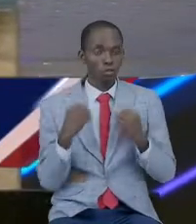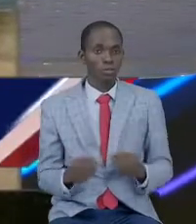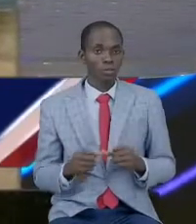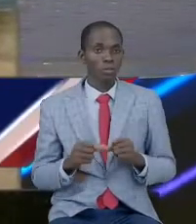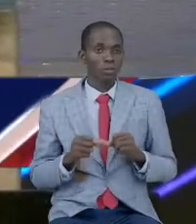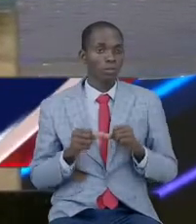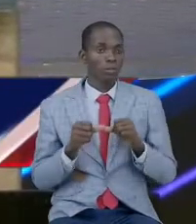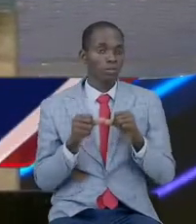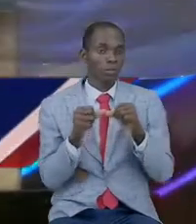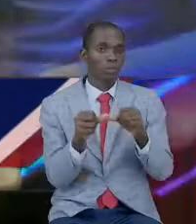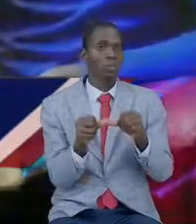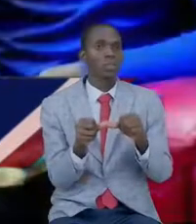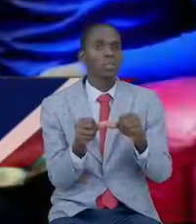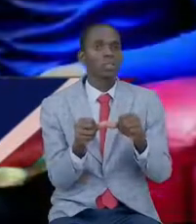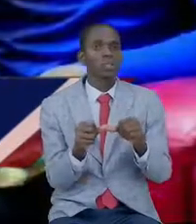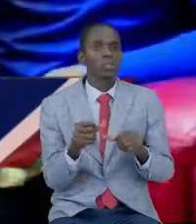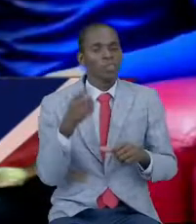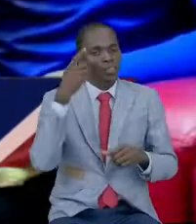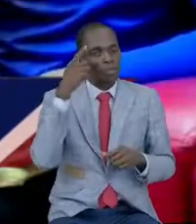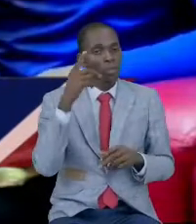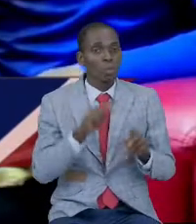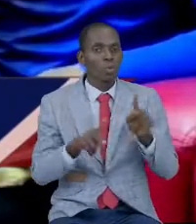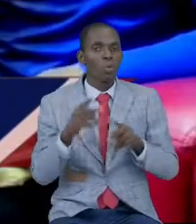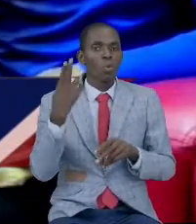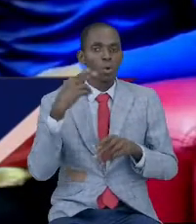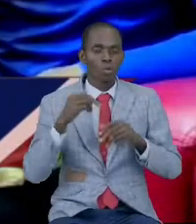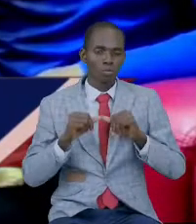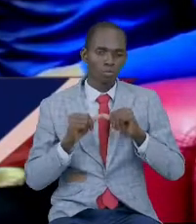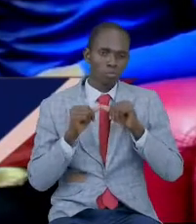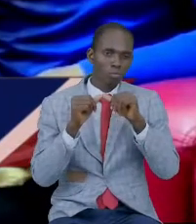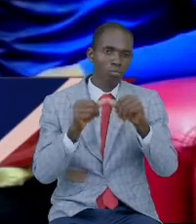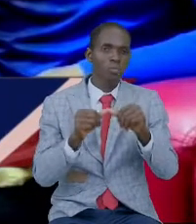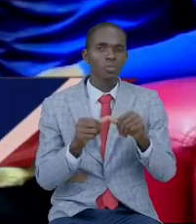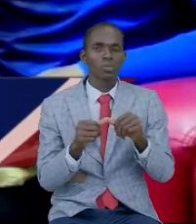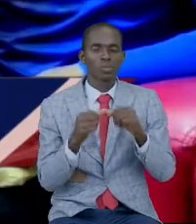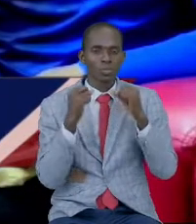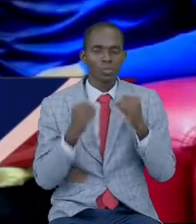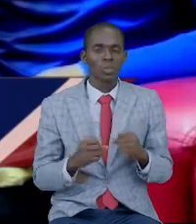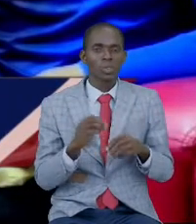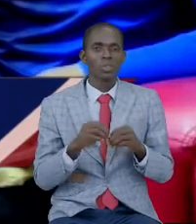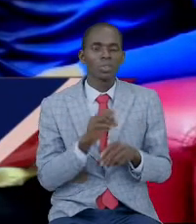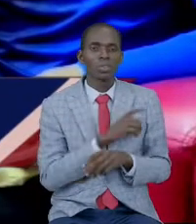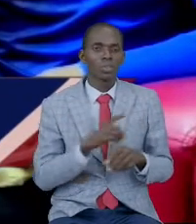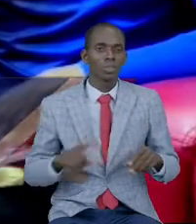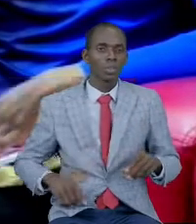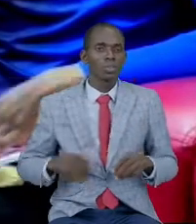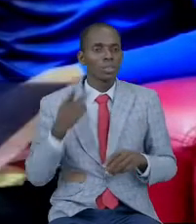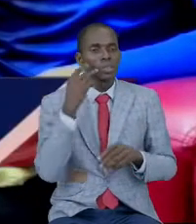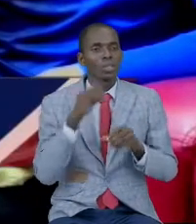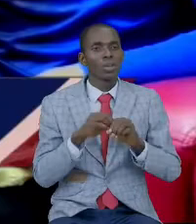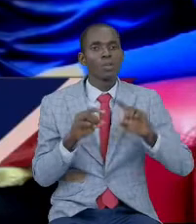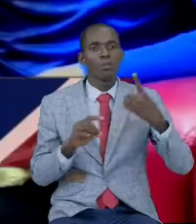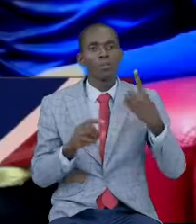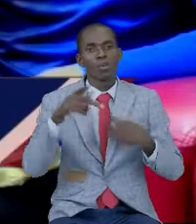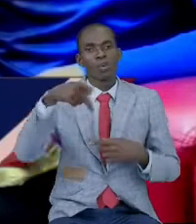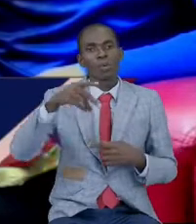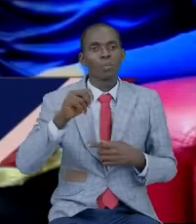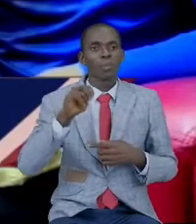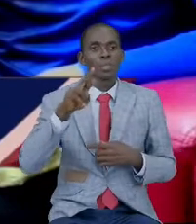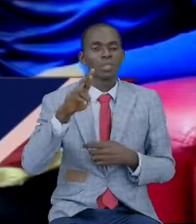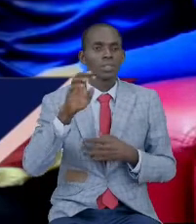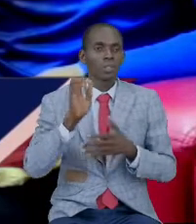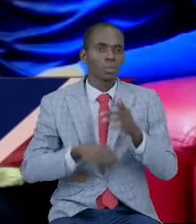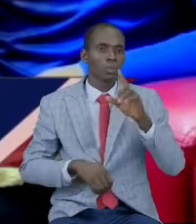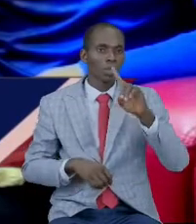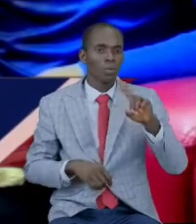The people were steadfast in the Lord. First Peter chapter 1, we're looking at verse